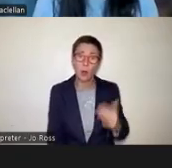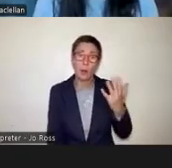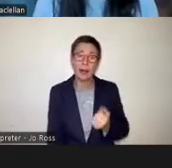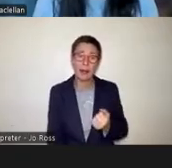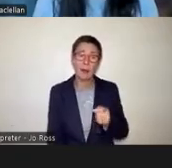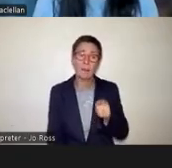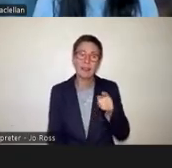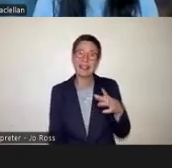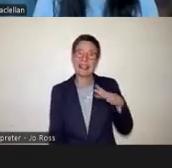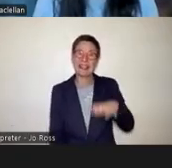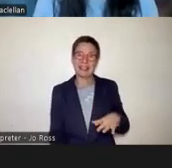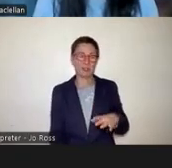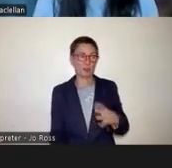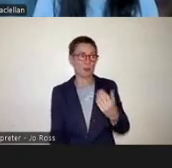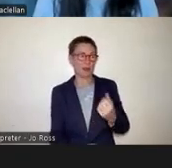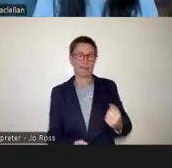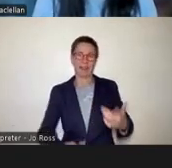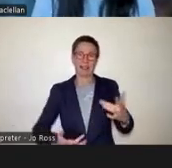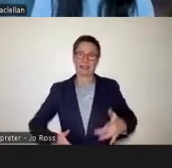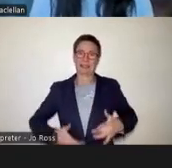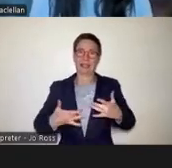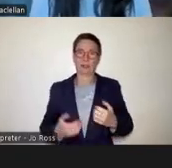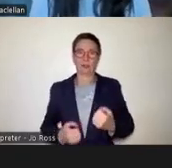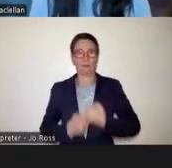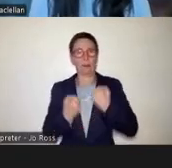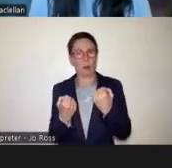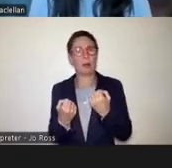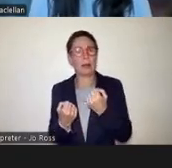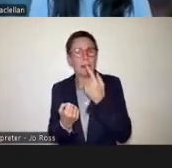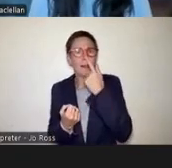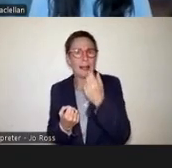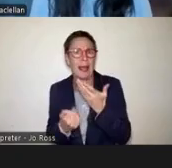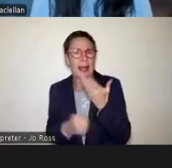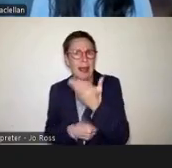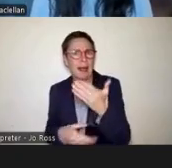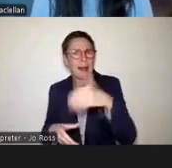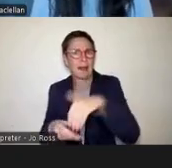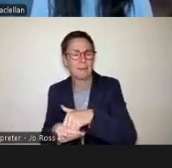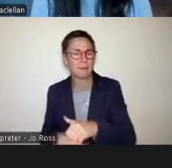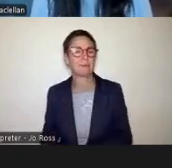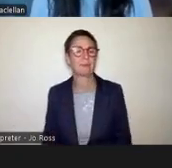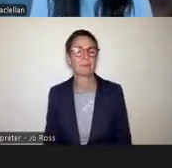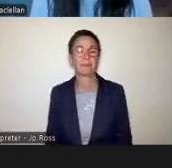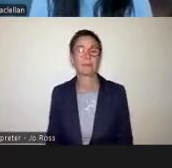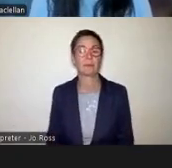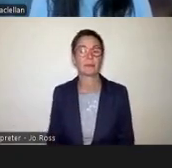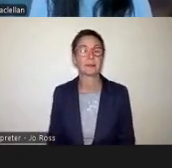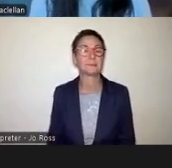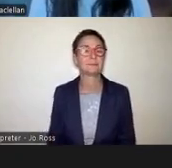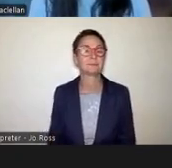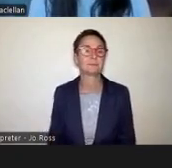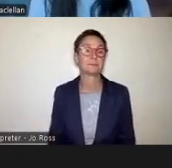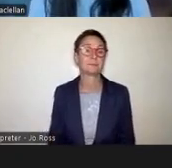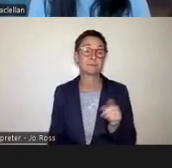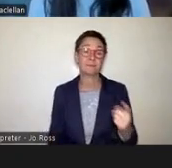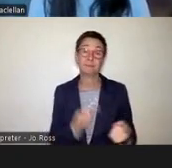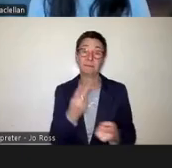have in order to attend. Another study, much more recently, found that